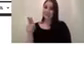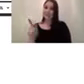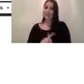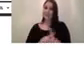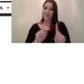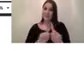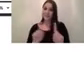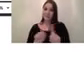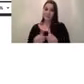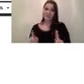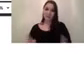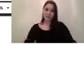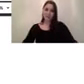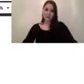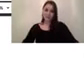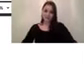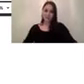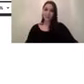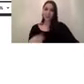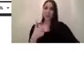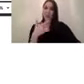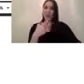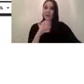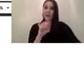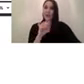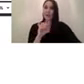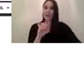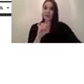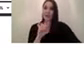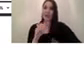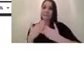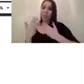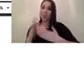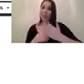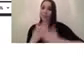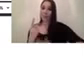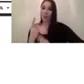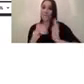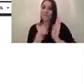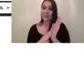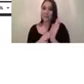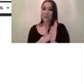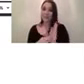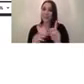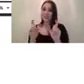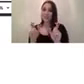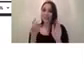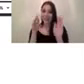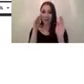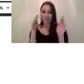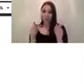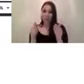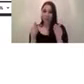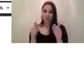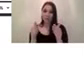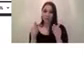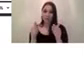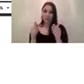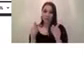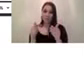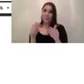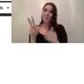between 20 to 30 centimeters to more than 1 meter and to stay in focus is actually it's not